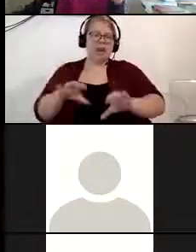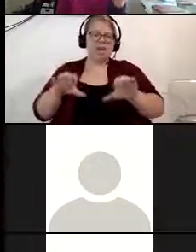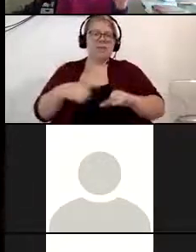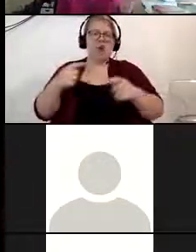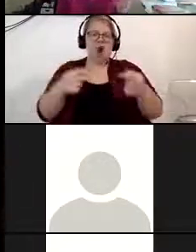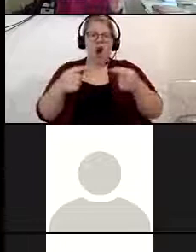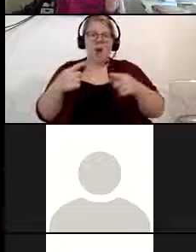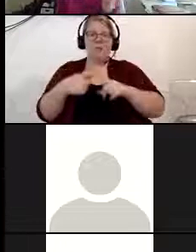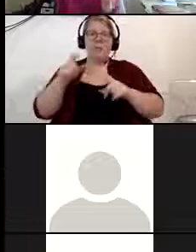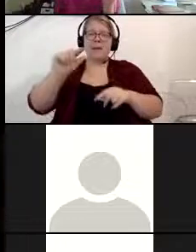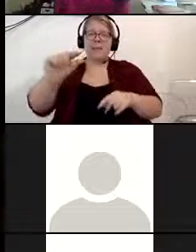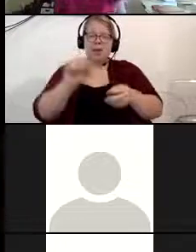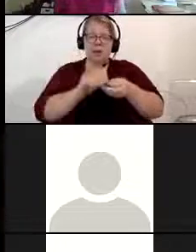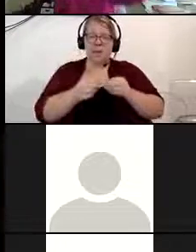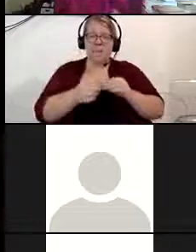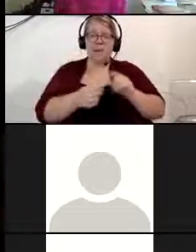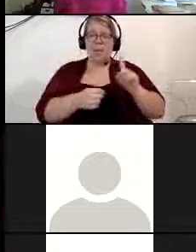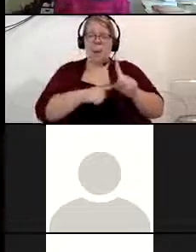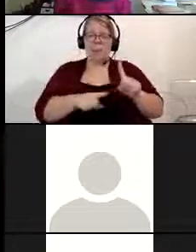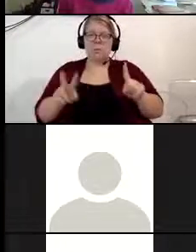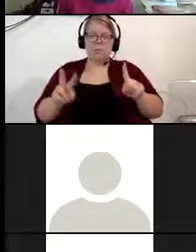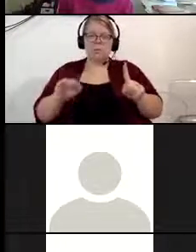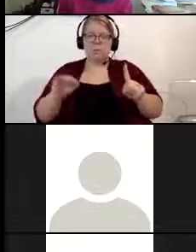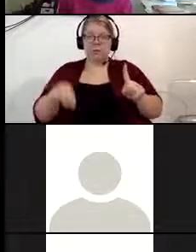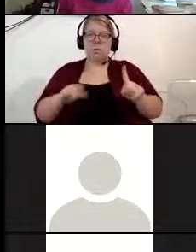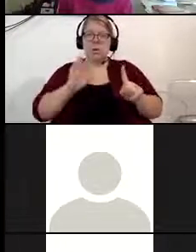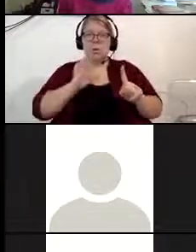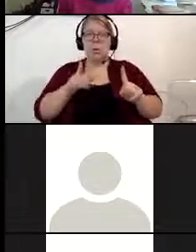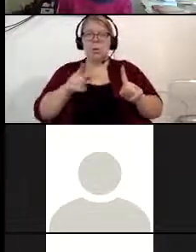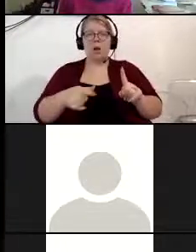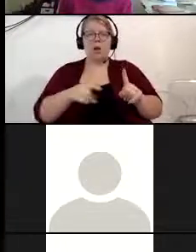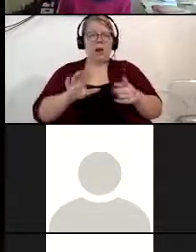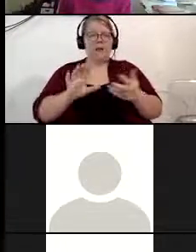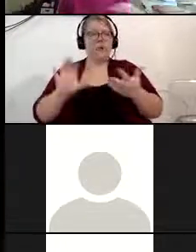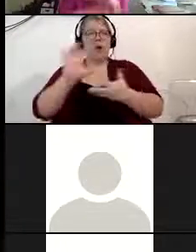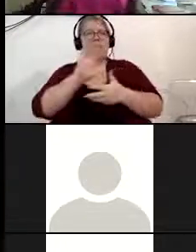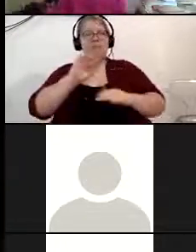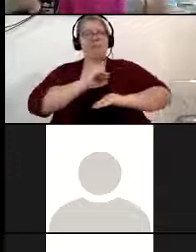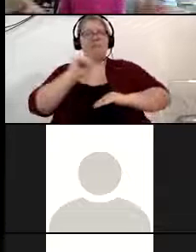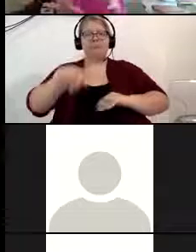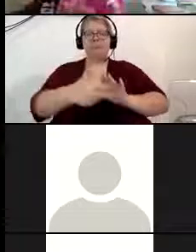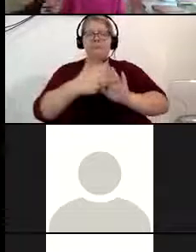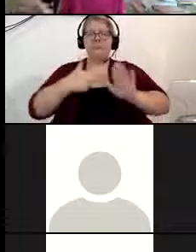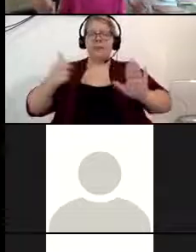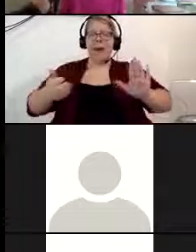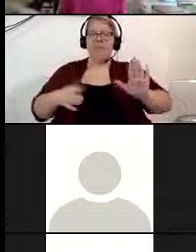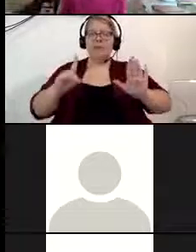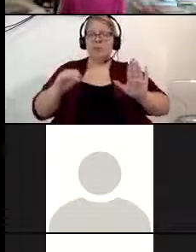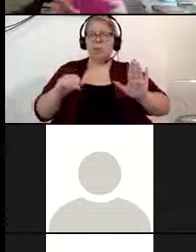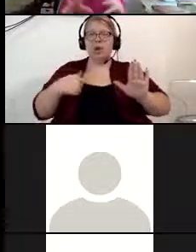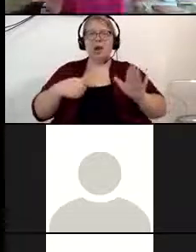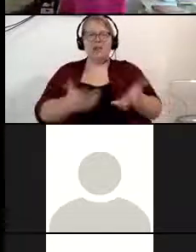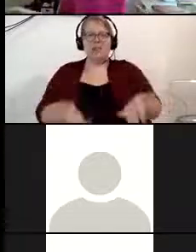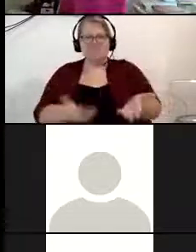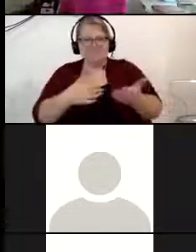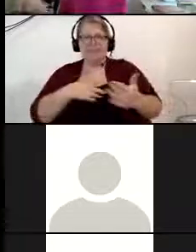small number, that 1 to 2% who meet criteria for having a gambling disorder, and defining gambling harms